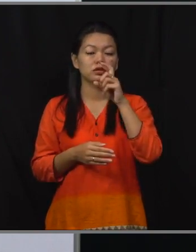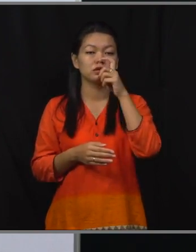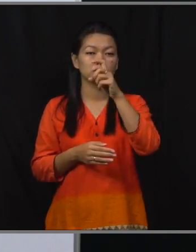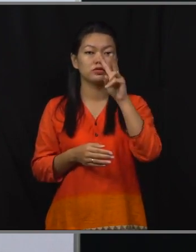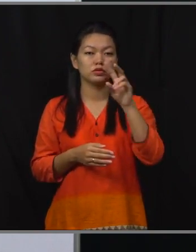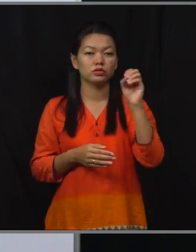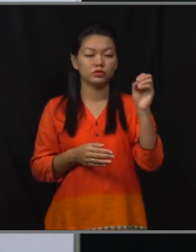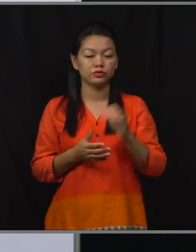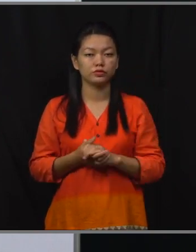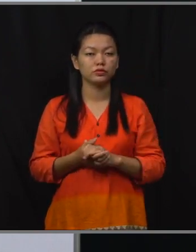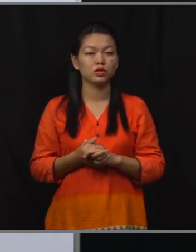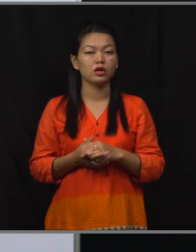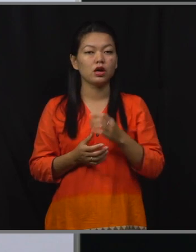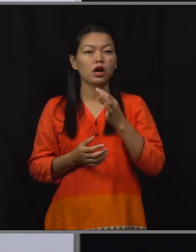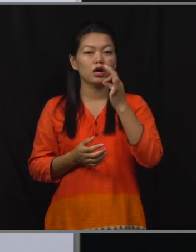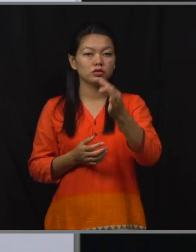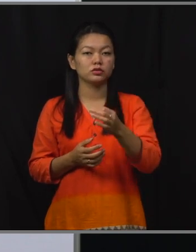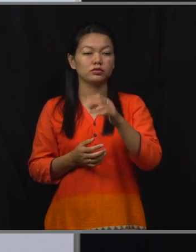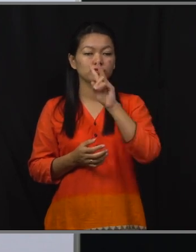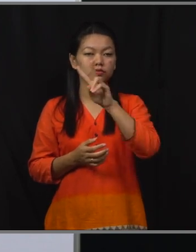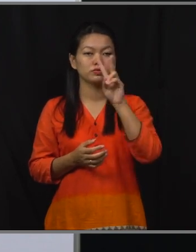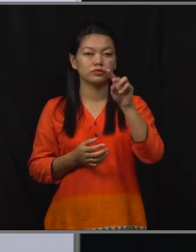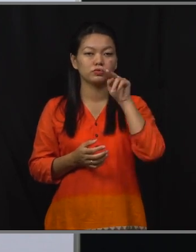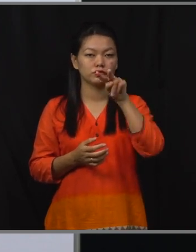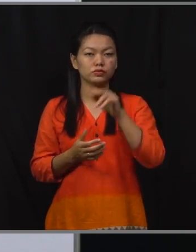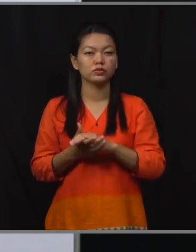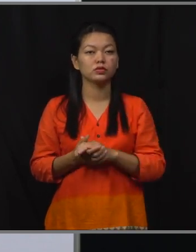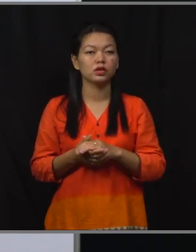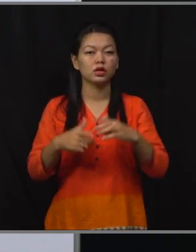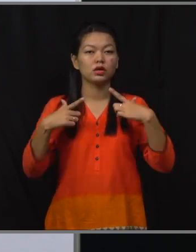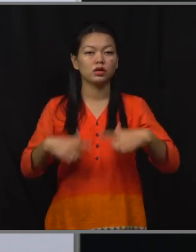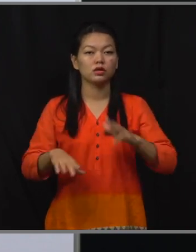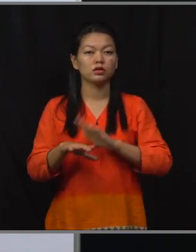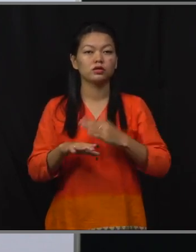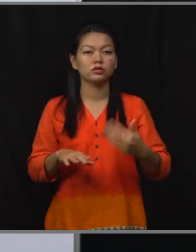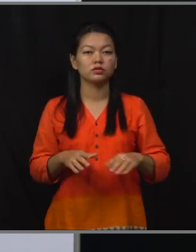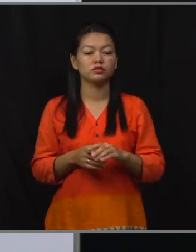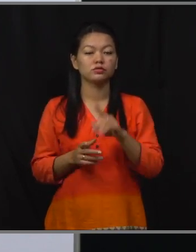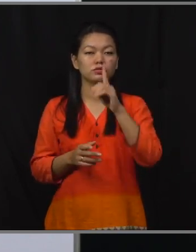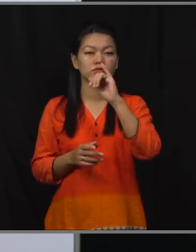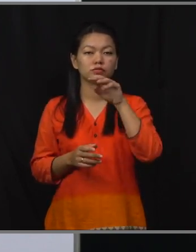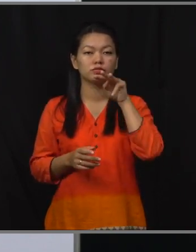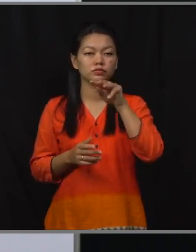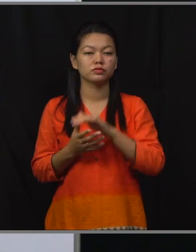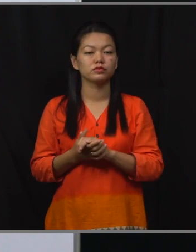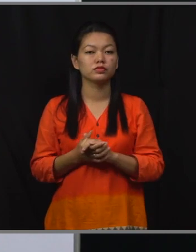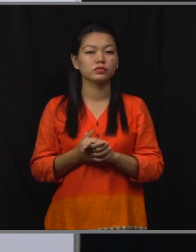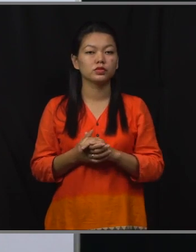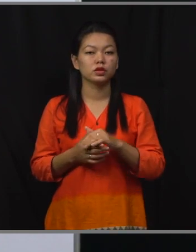subscriptions 22,000, life membership fee 16,000, tournament fund